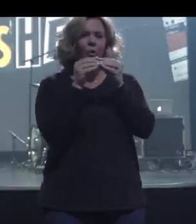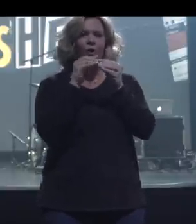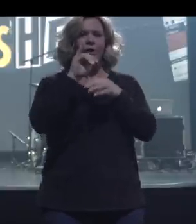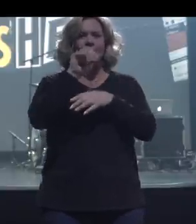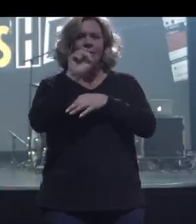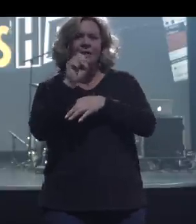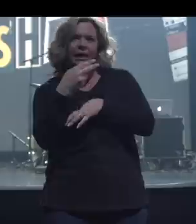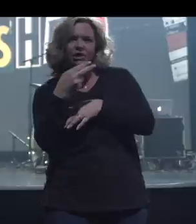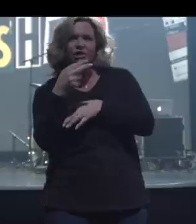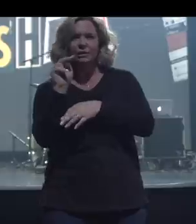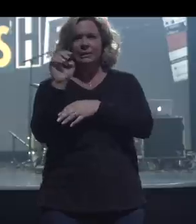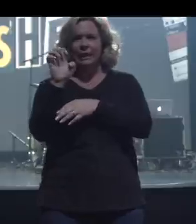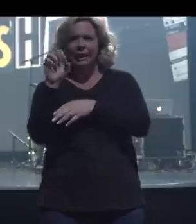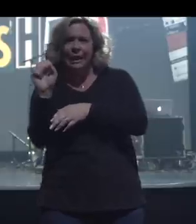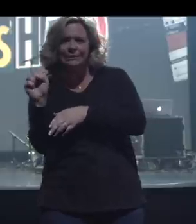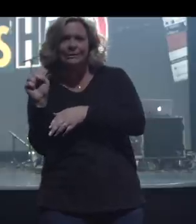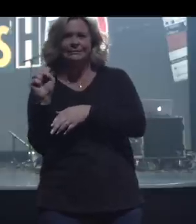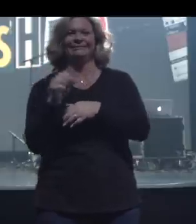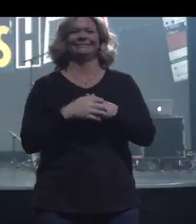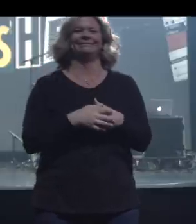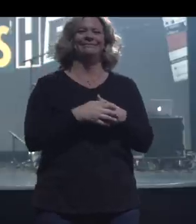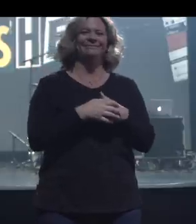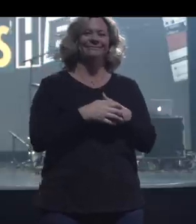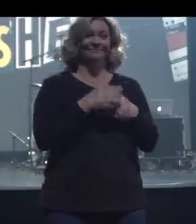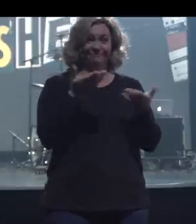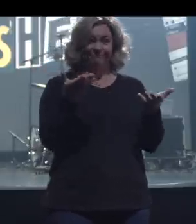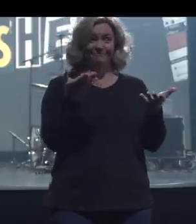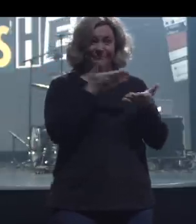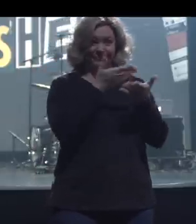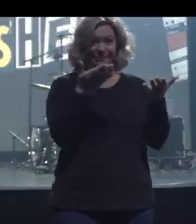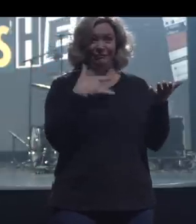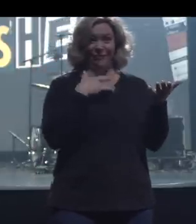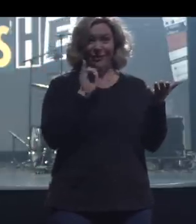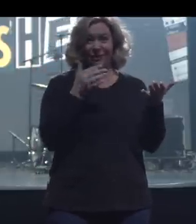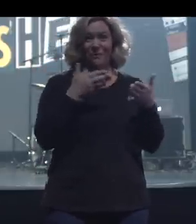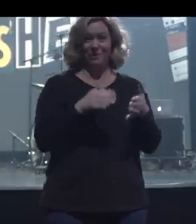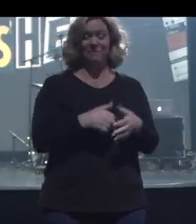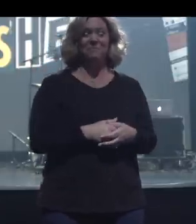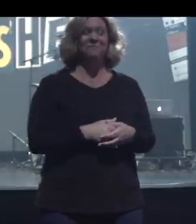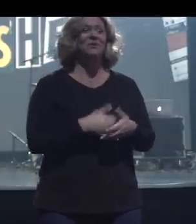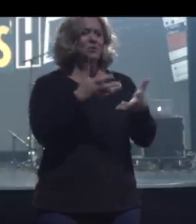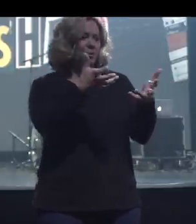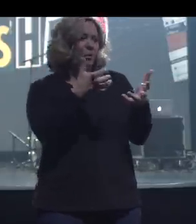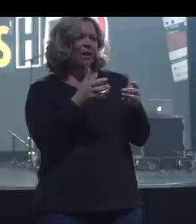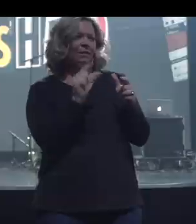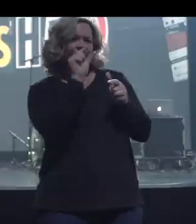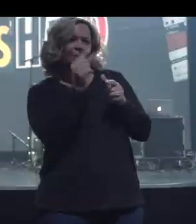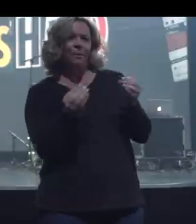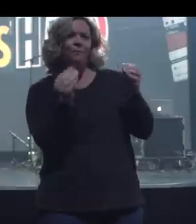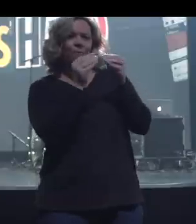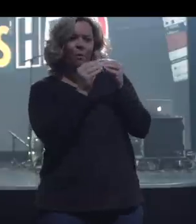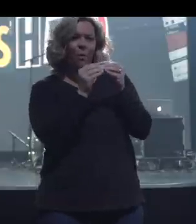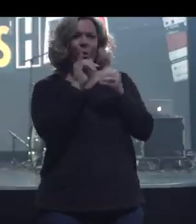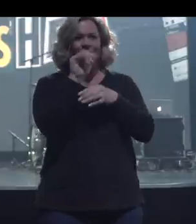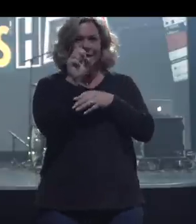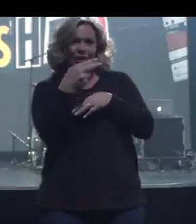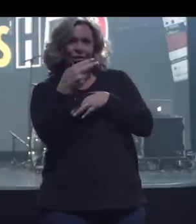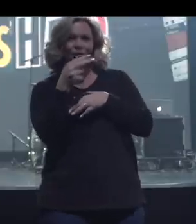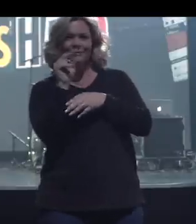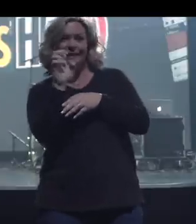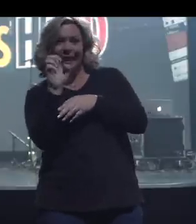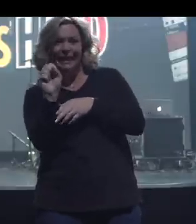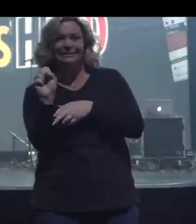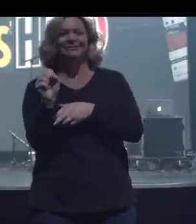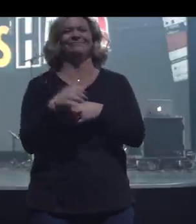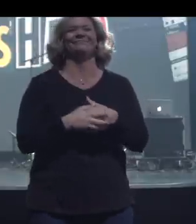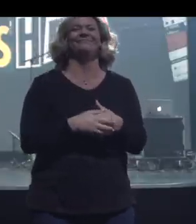more-ishness. You ever been there? Yeah. You ever wanted a little more-ishness? I mean,